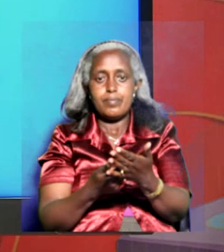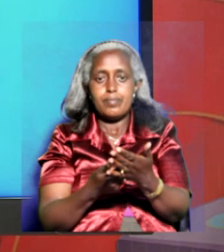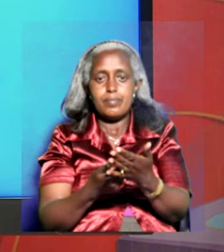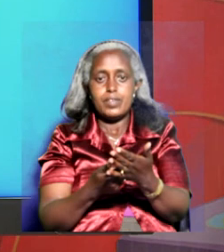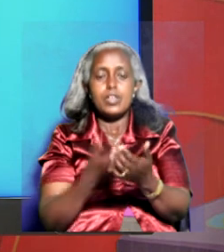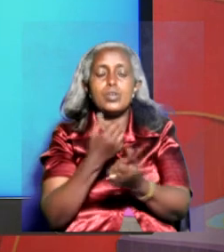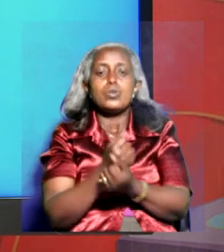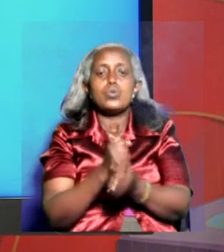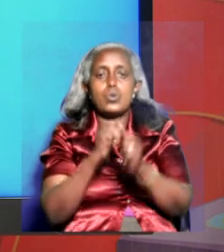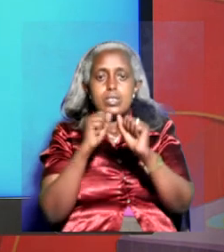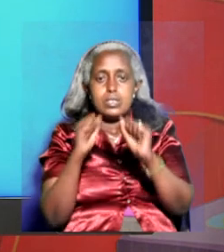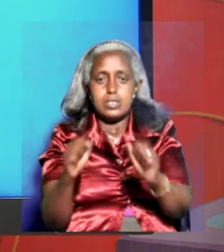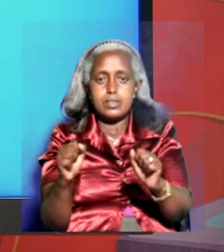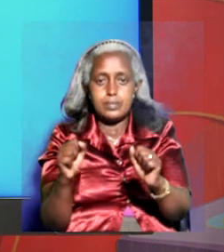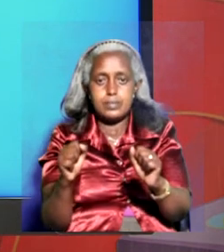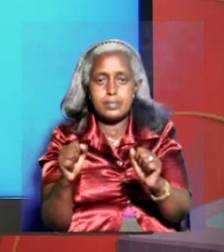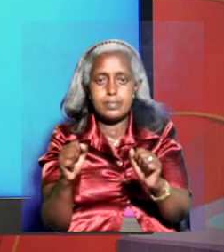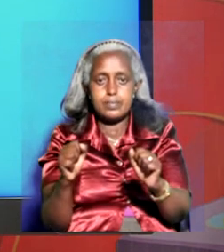solution,